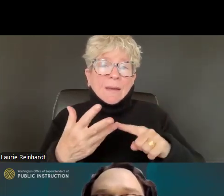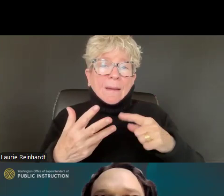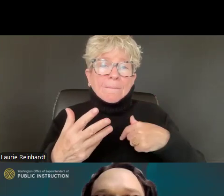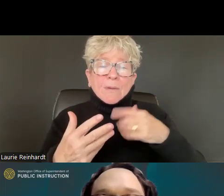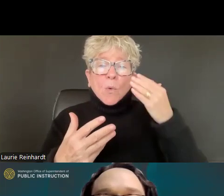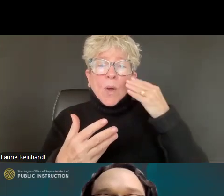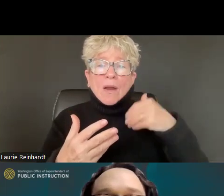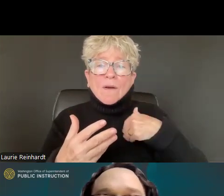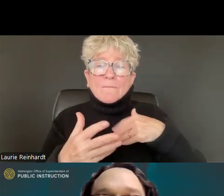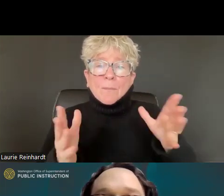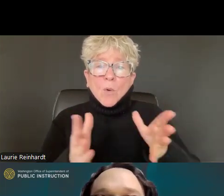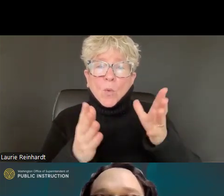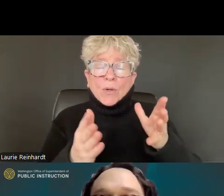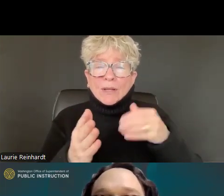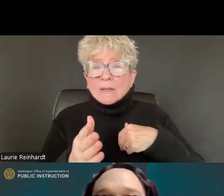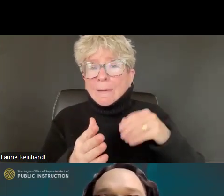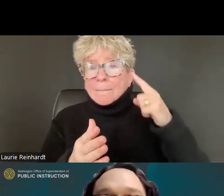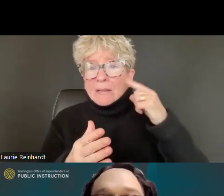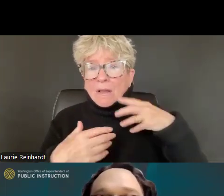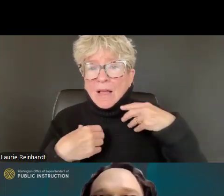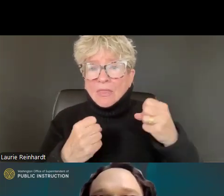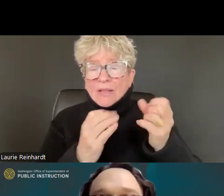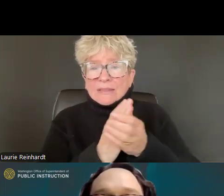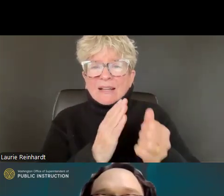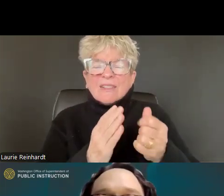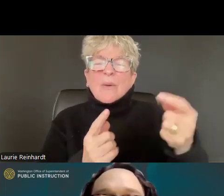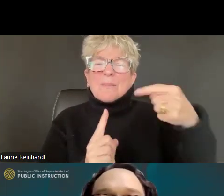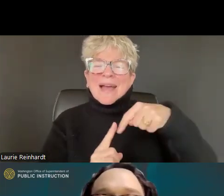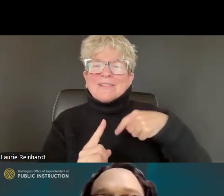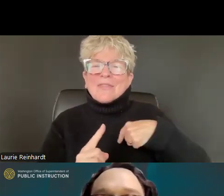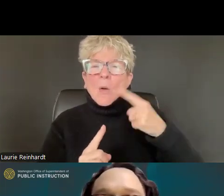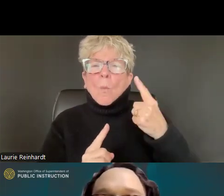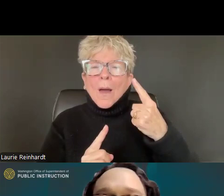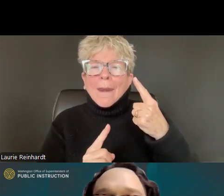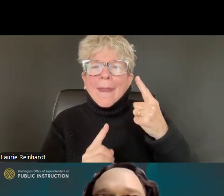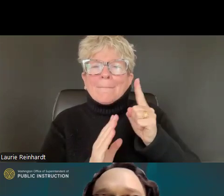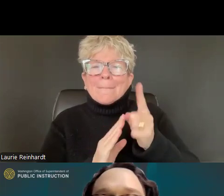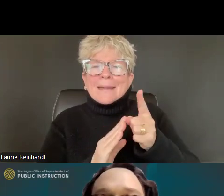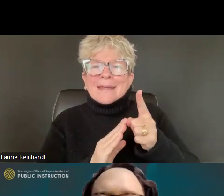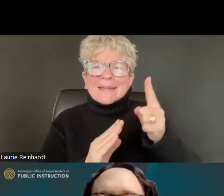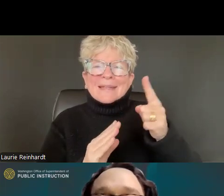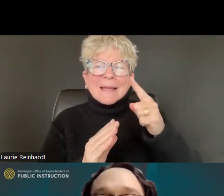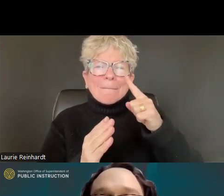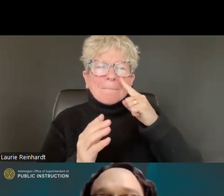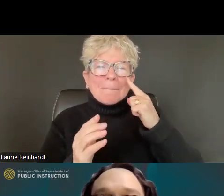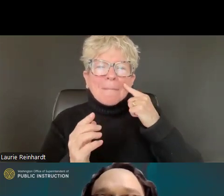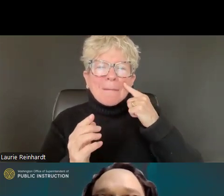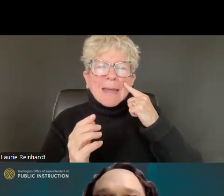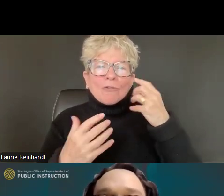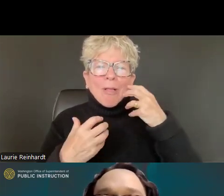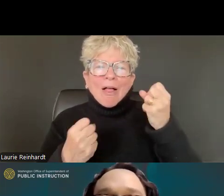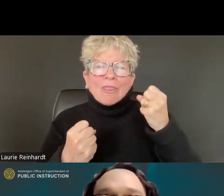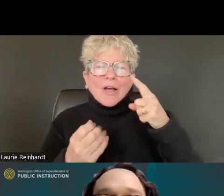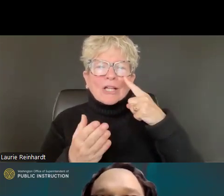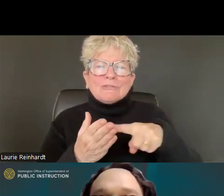strategies and skills. Pretty much going back to the 1 minute mental health check-in. That's a simple activity that we can all do just to check in with